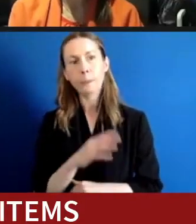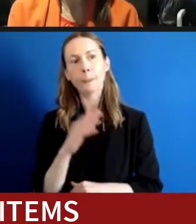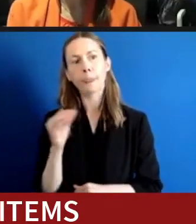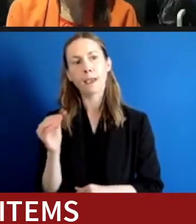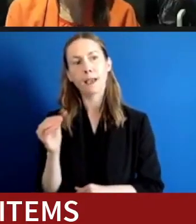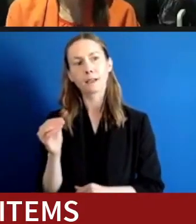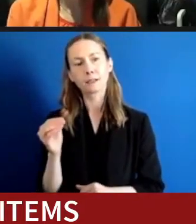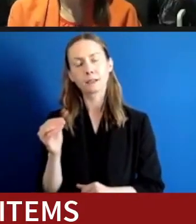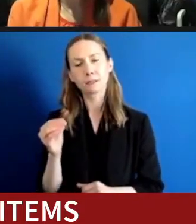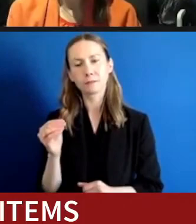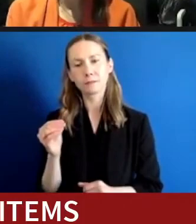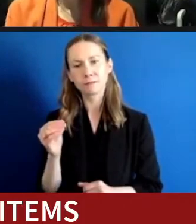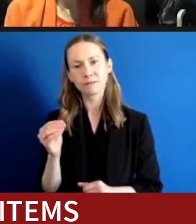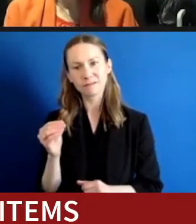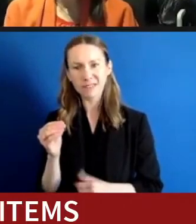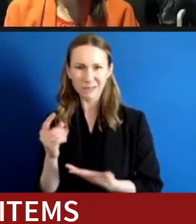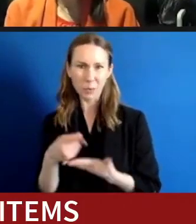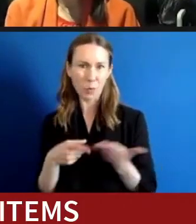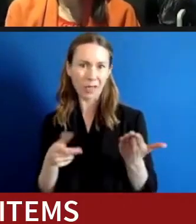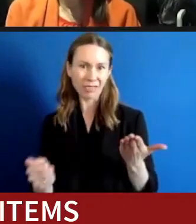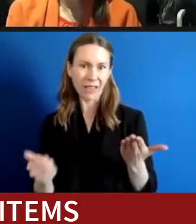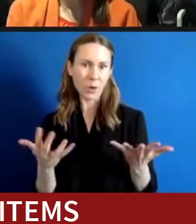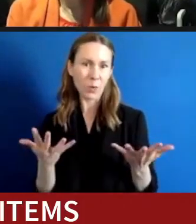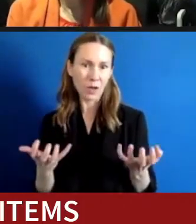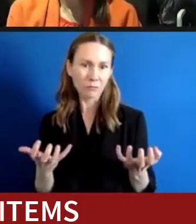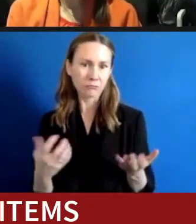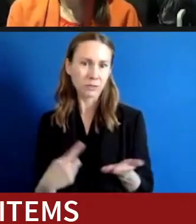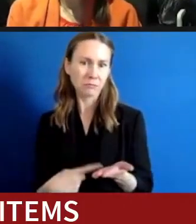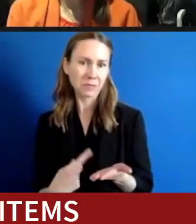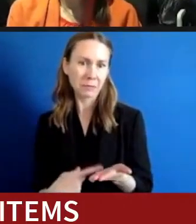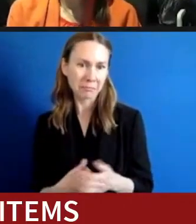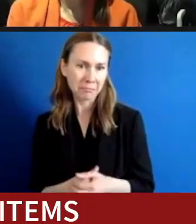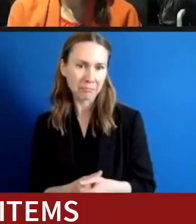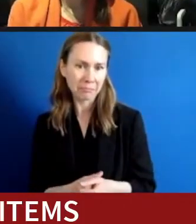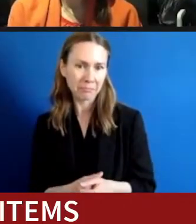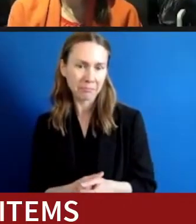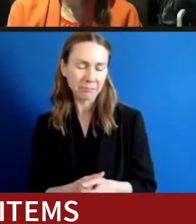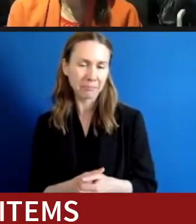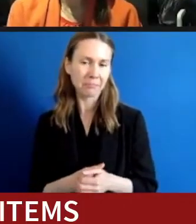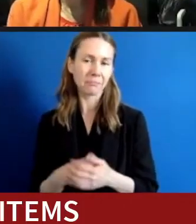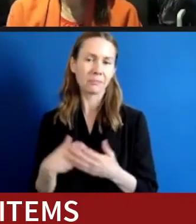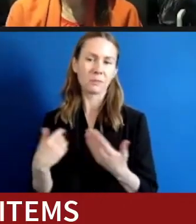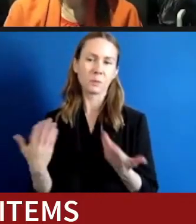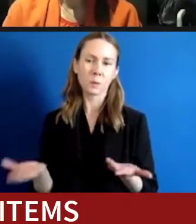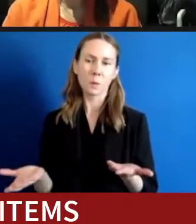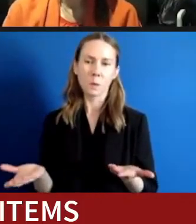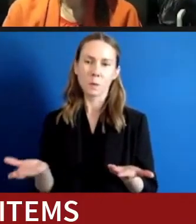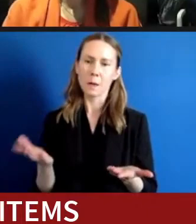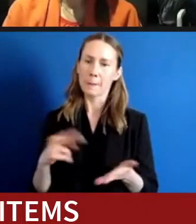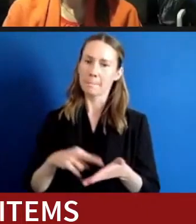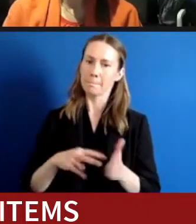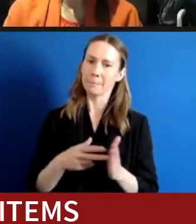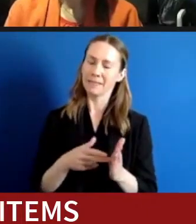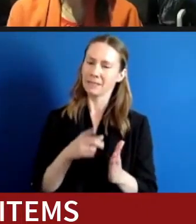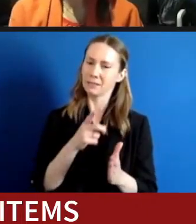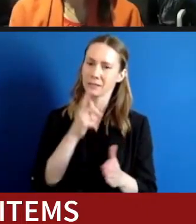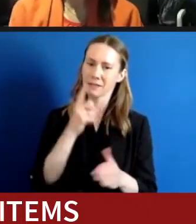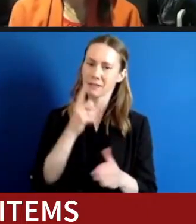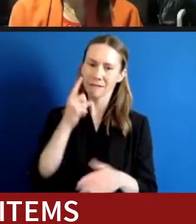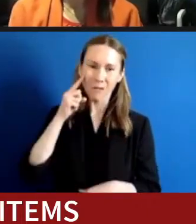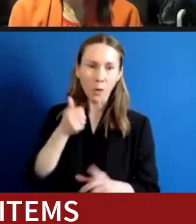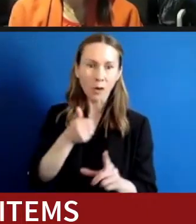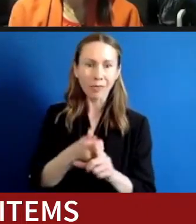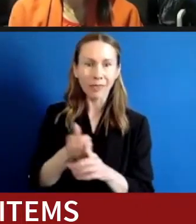it's part of what they want sometimes. So that would make things very hard for them